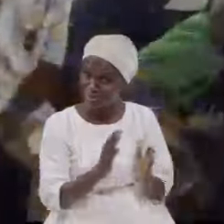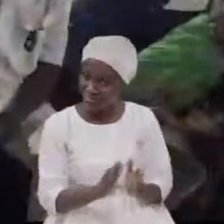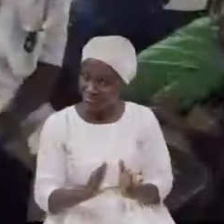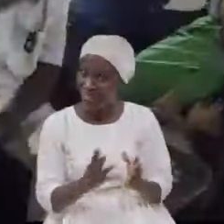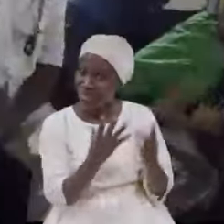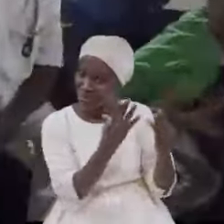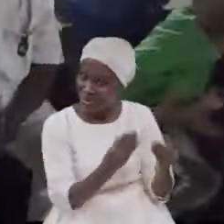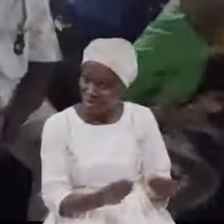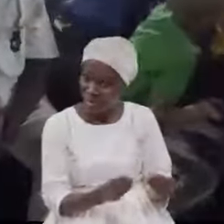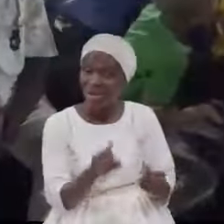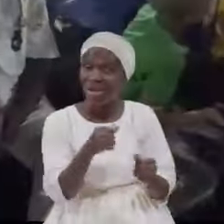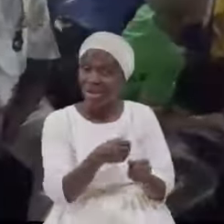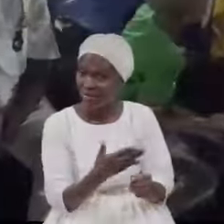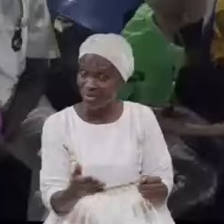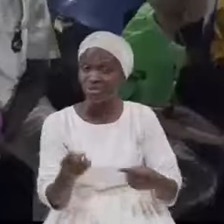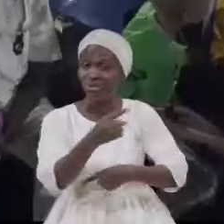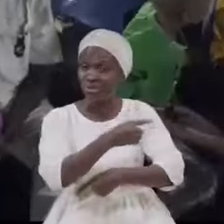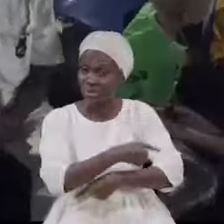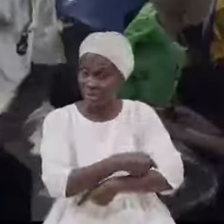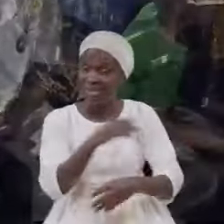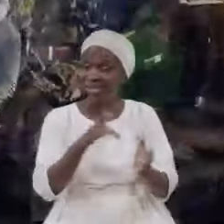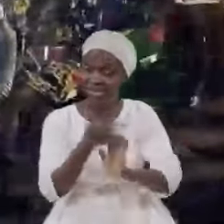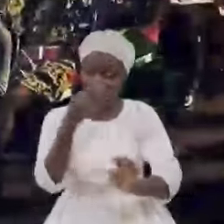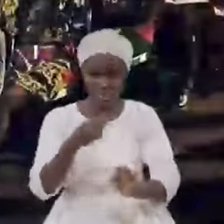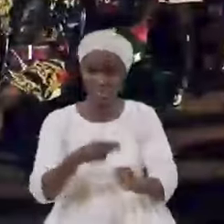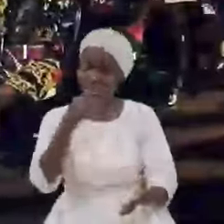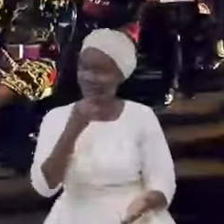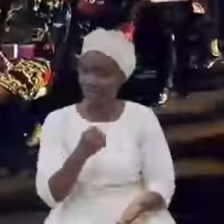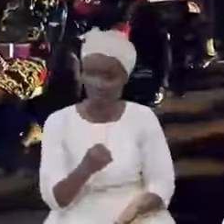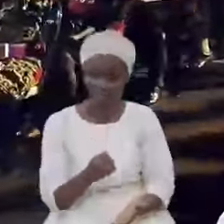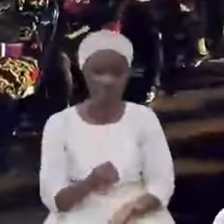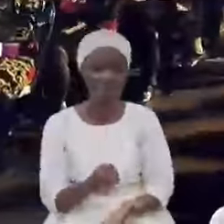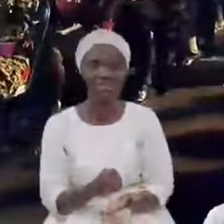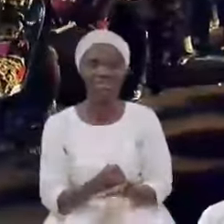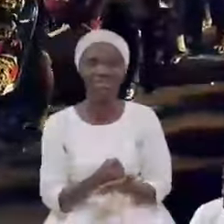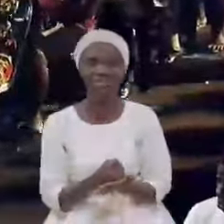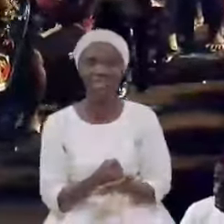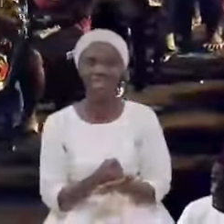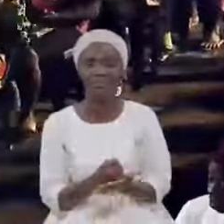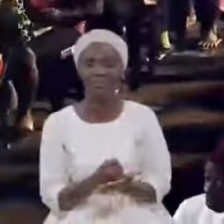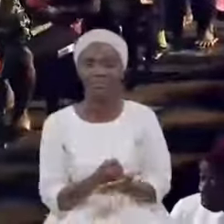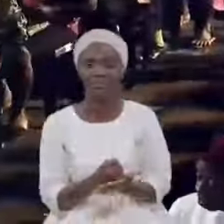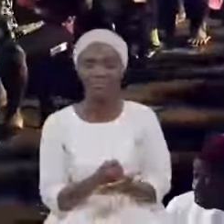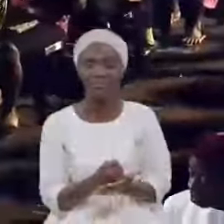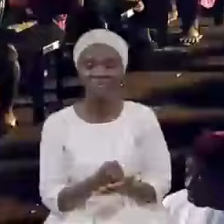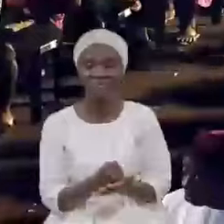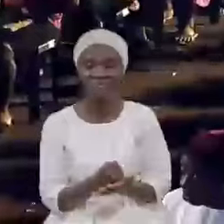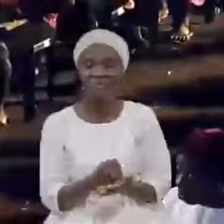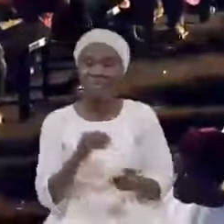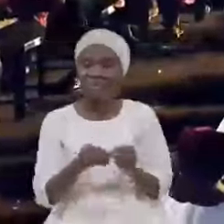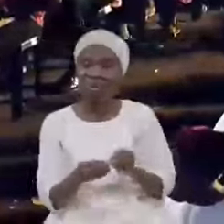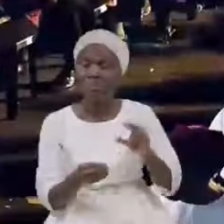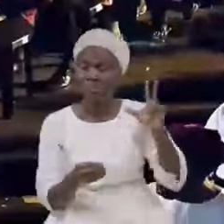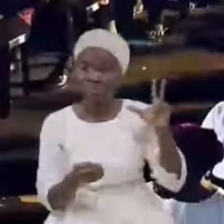You settle it today in Jesus' name. Yeah. Number three, the glorious